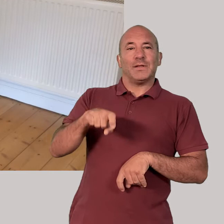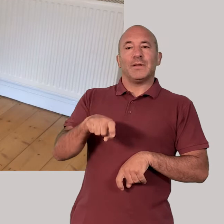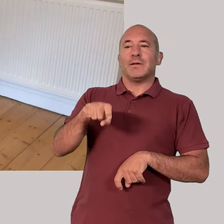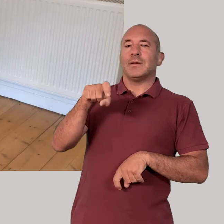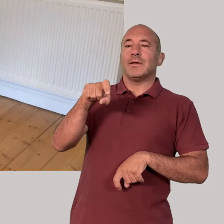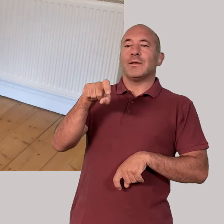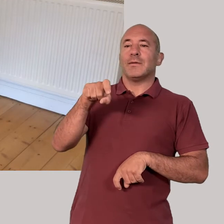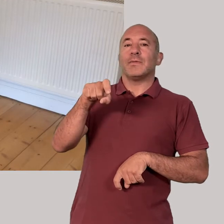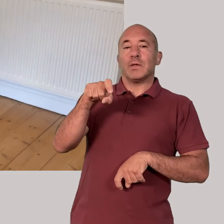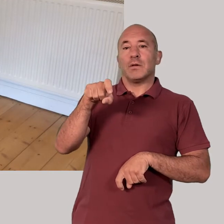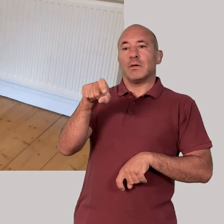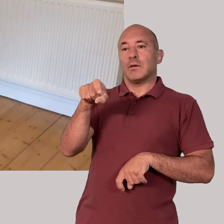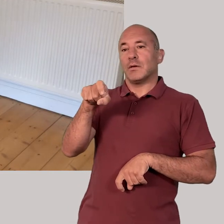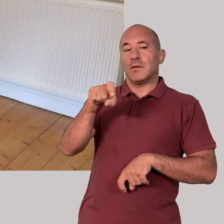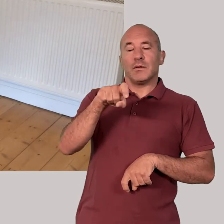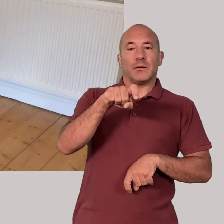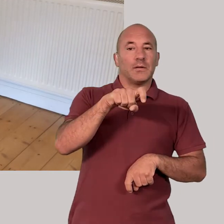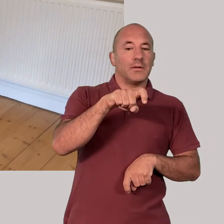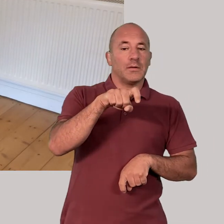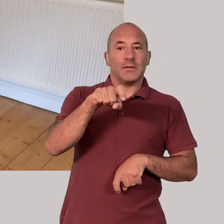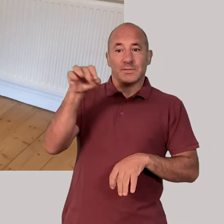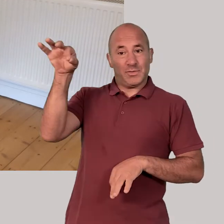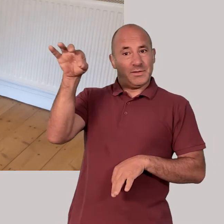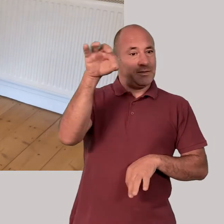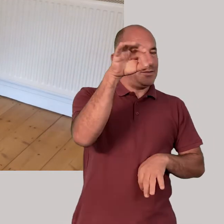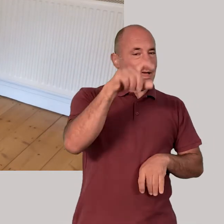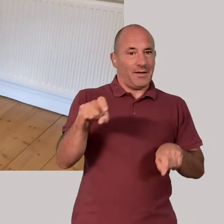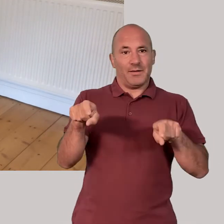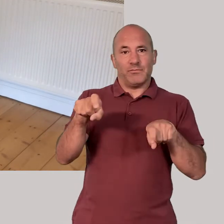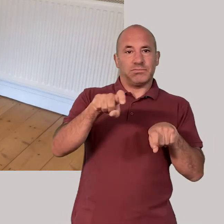then move the leg a little bit from side to side.